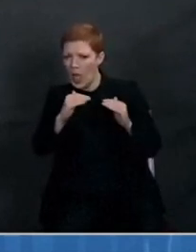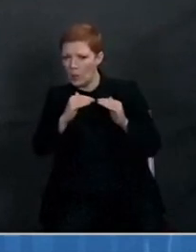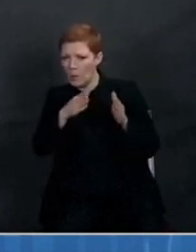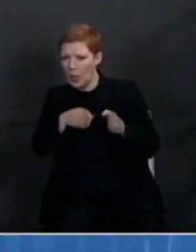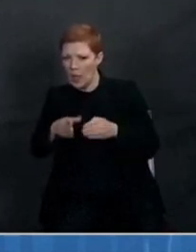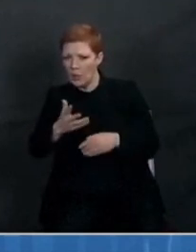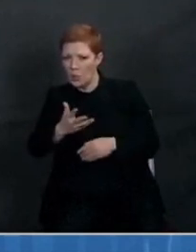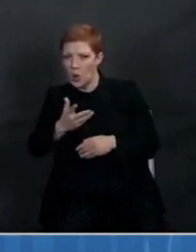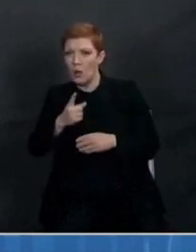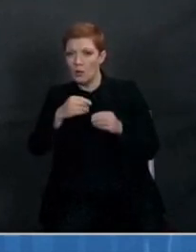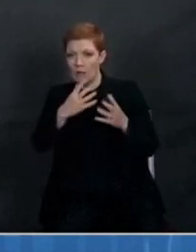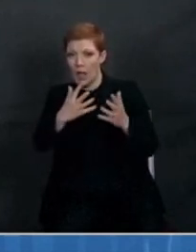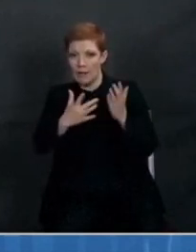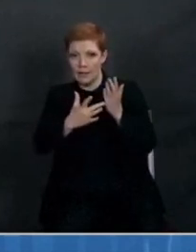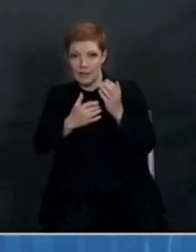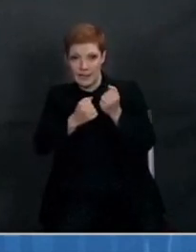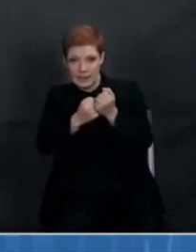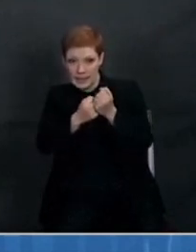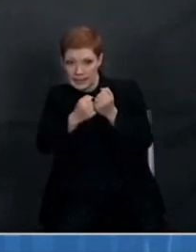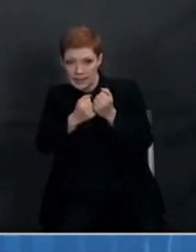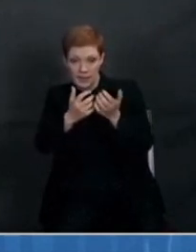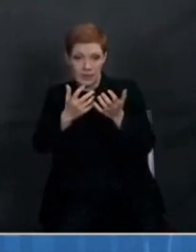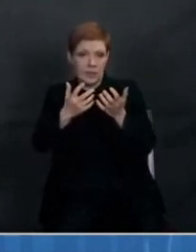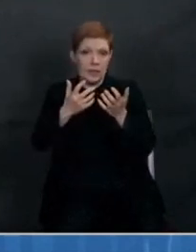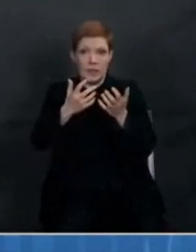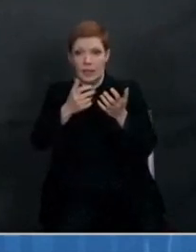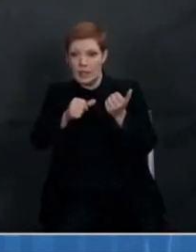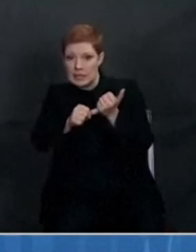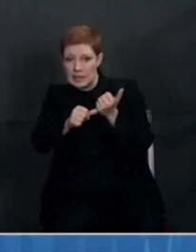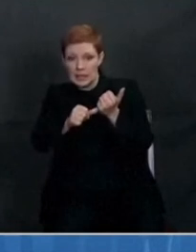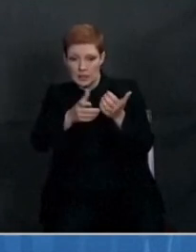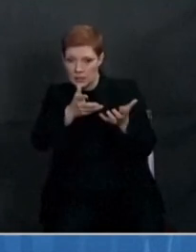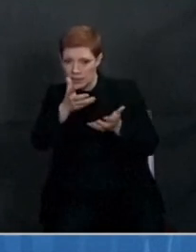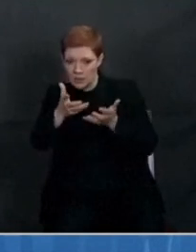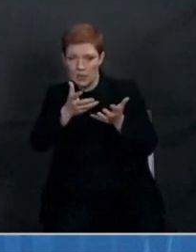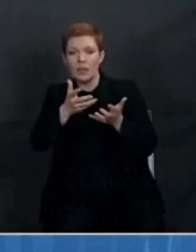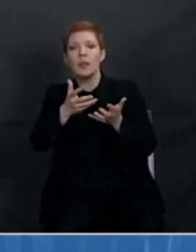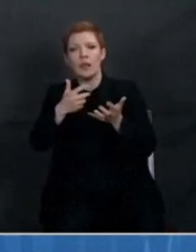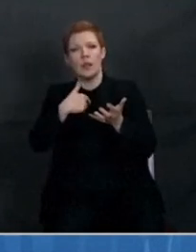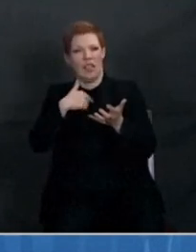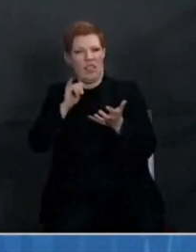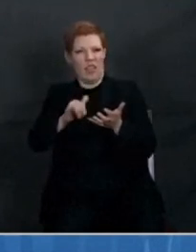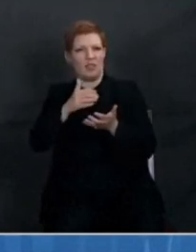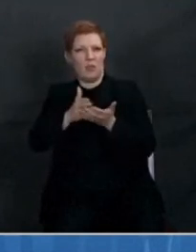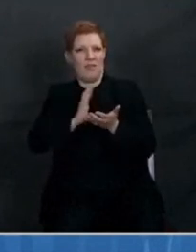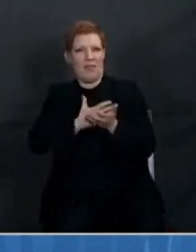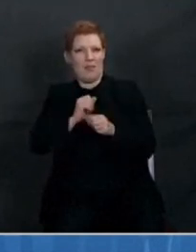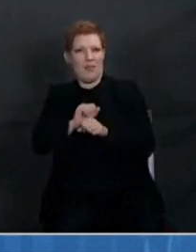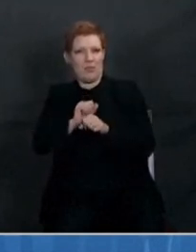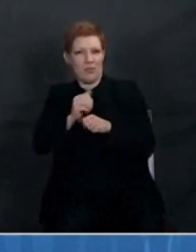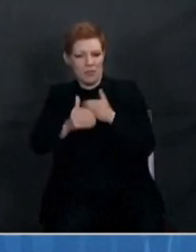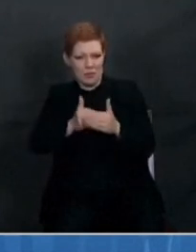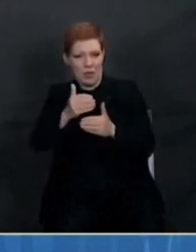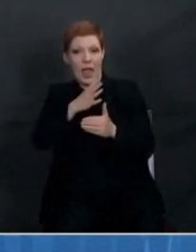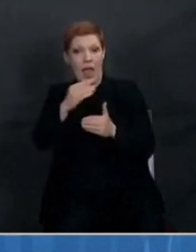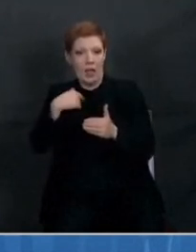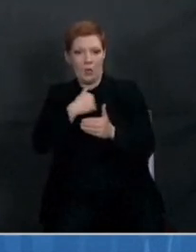assistance along the way. So that's certainly gonna continue to be part of the work that we do as we seek to get better